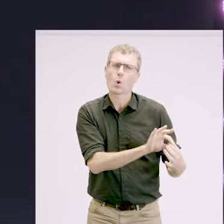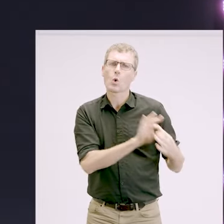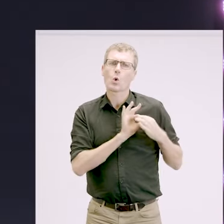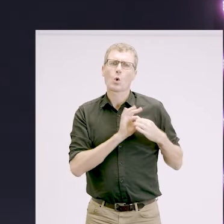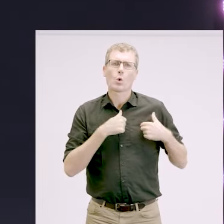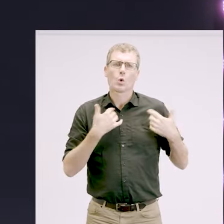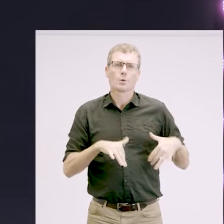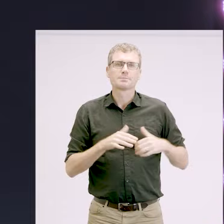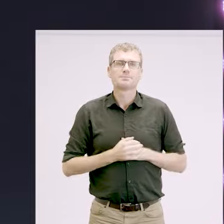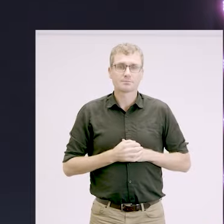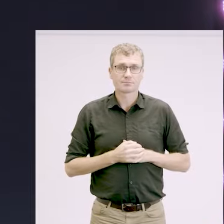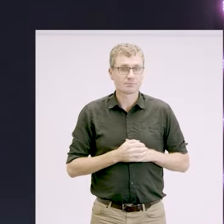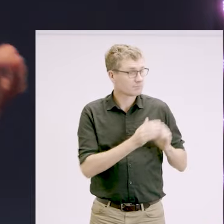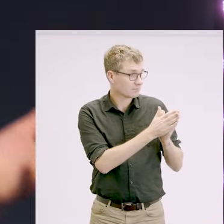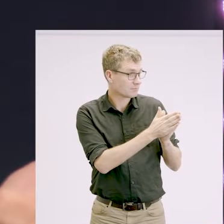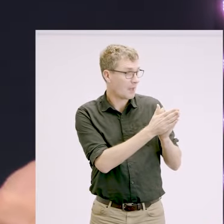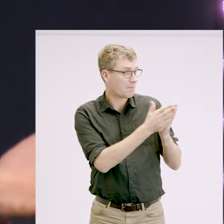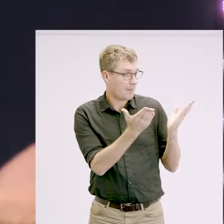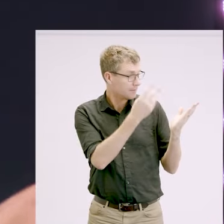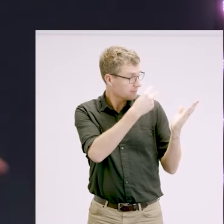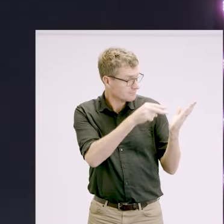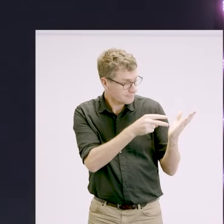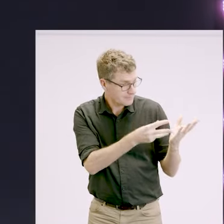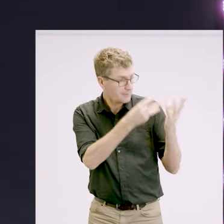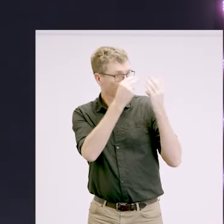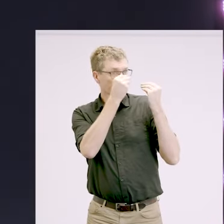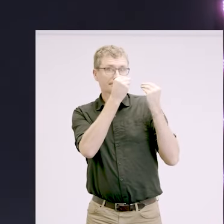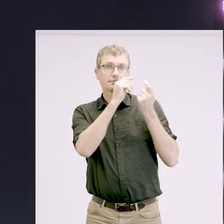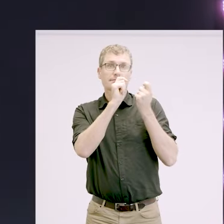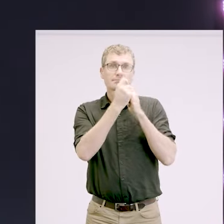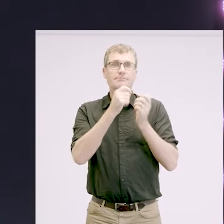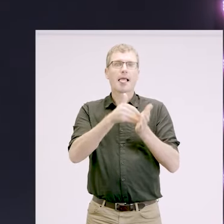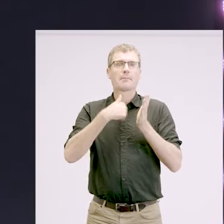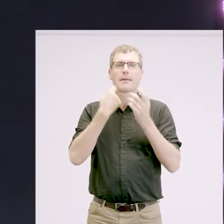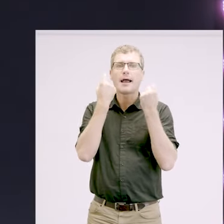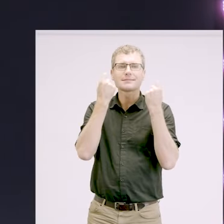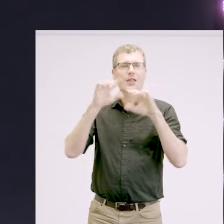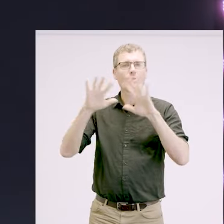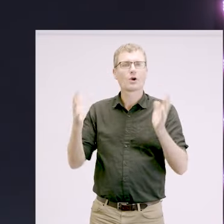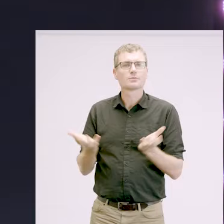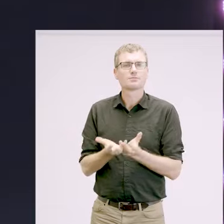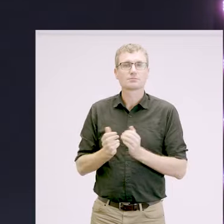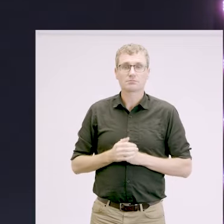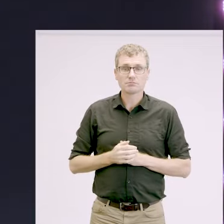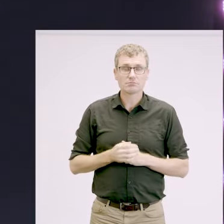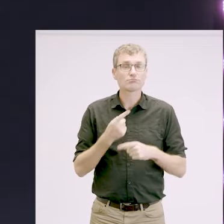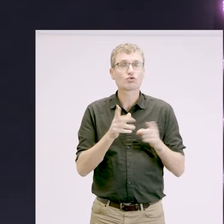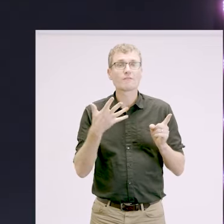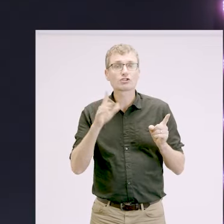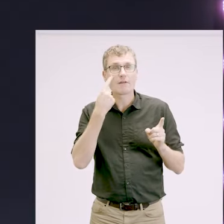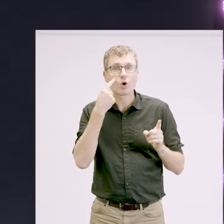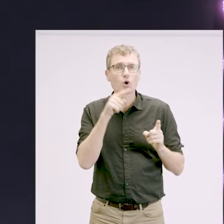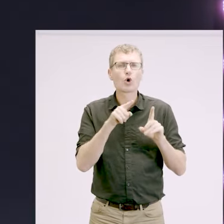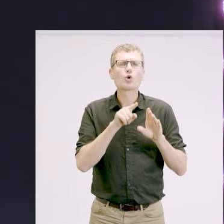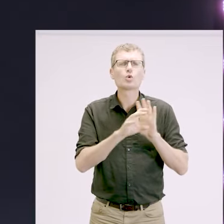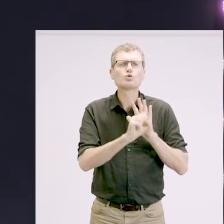others, right? How many of us know that the Bible gives us a whole way of seeing the world, right? If you've ever, have you looked at the Bible Project